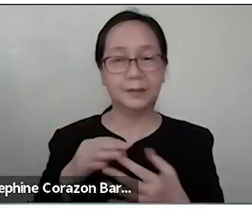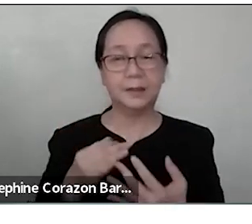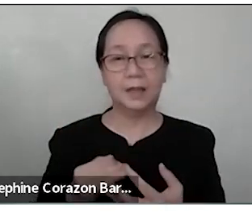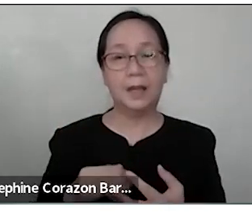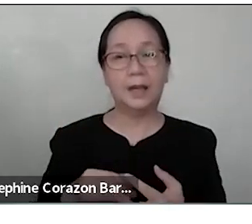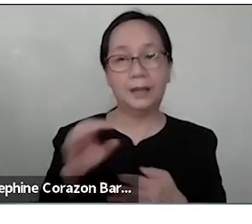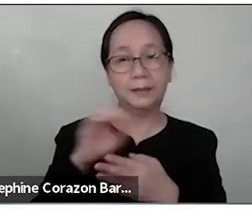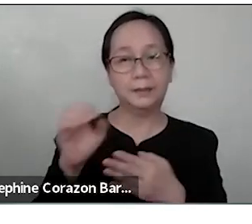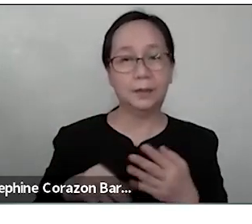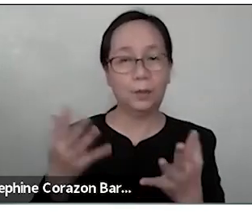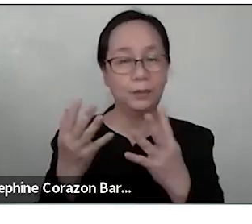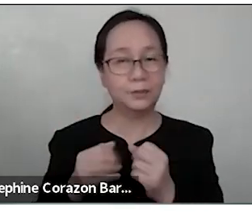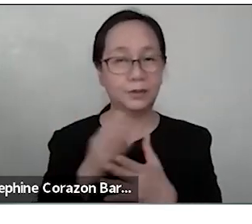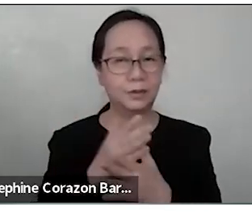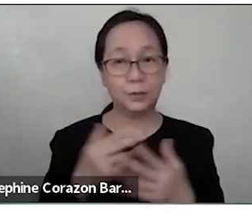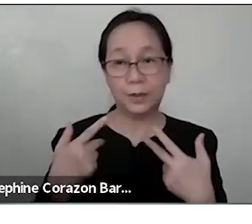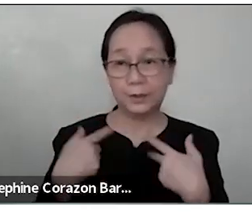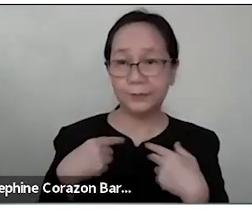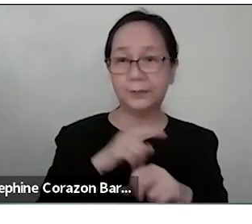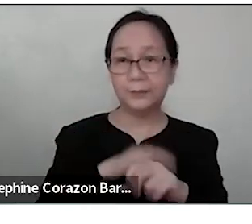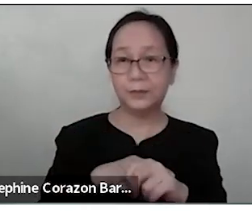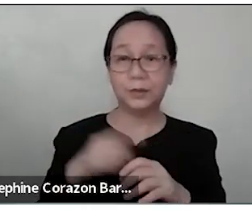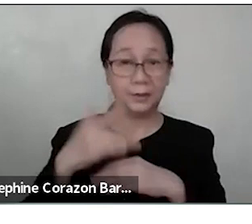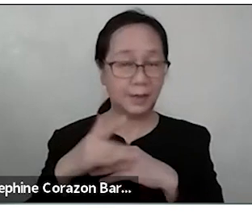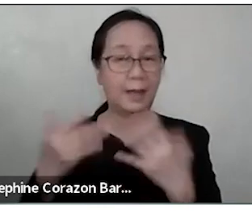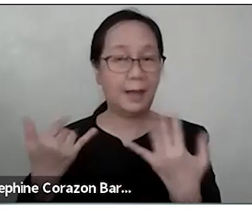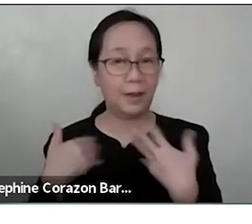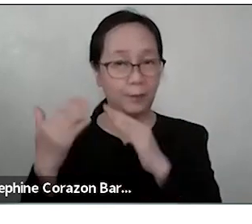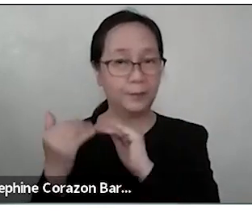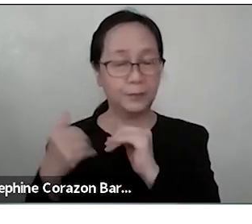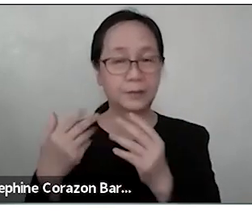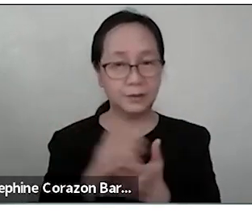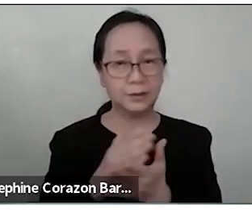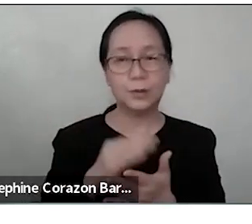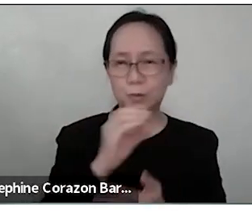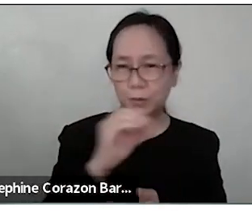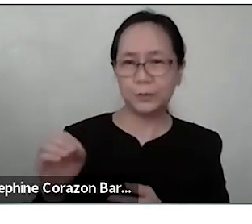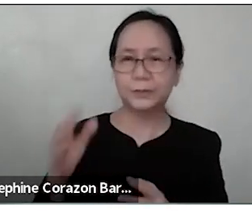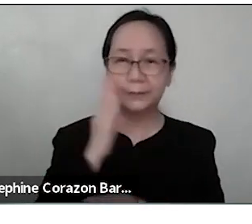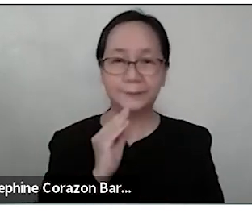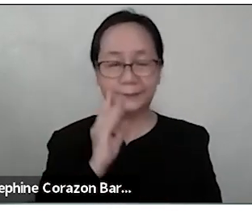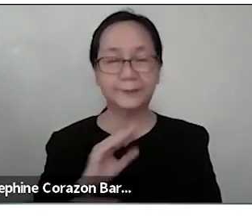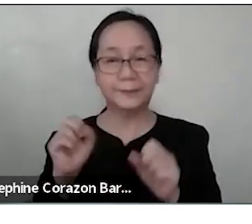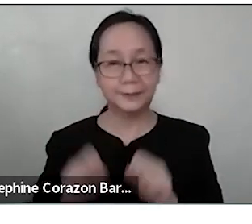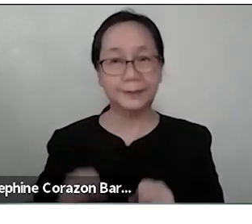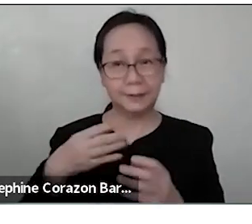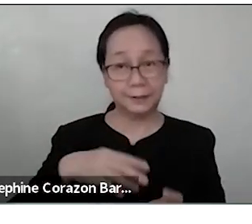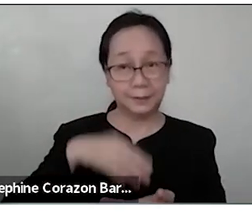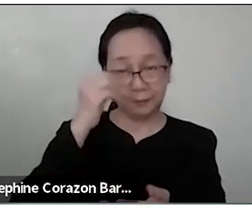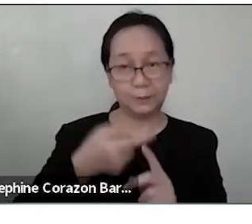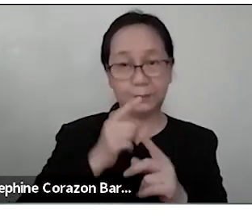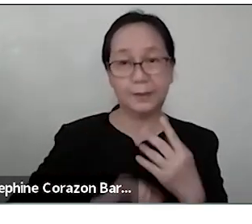end, I also want to share that if we have time earlier, I hope that you can share your own experiences, which we can learn from, and